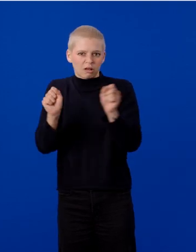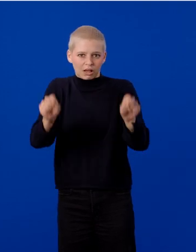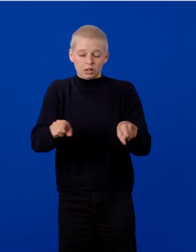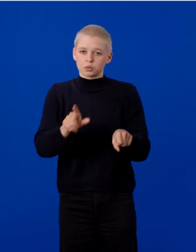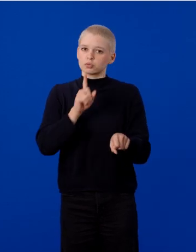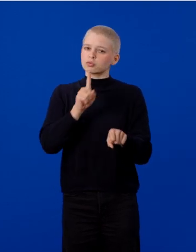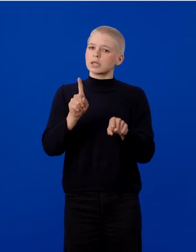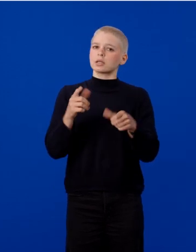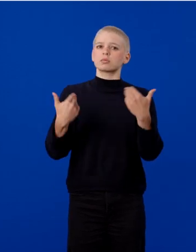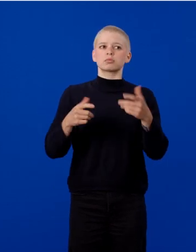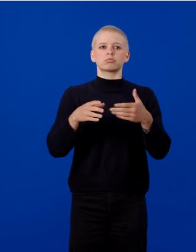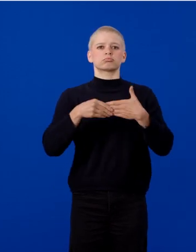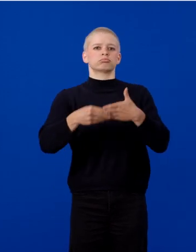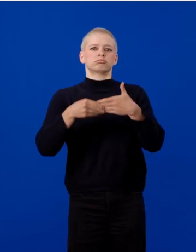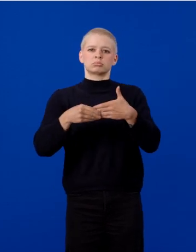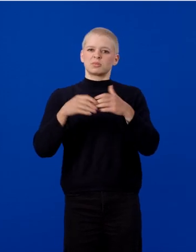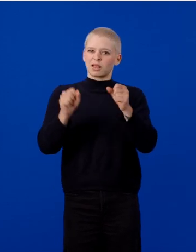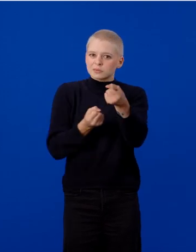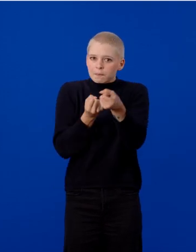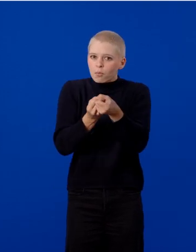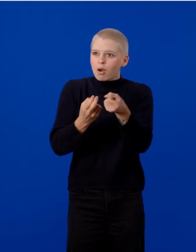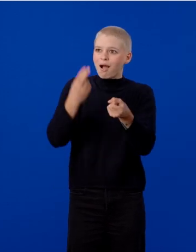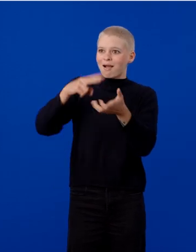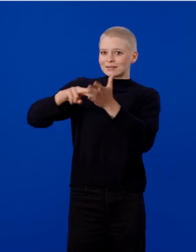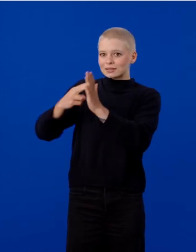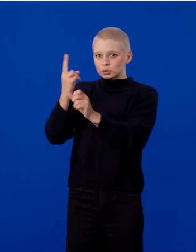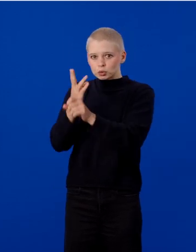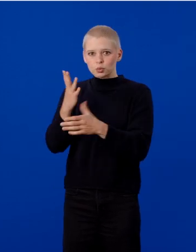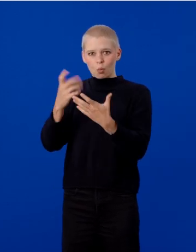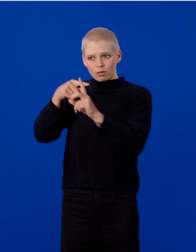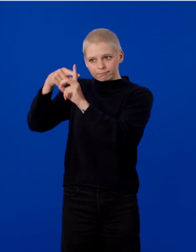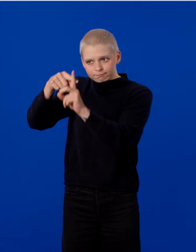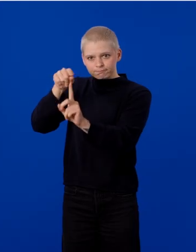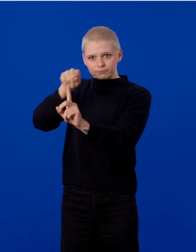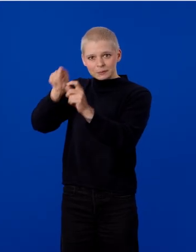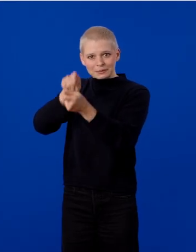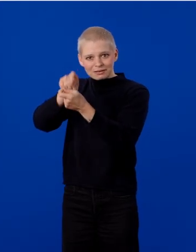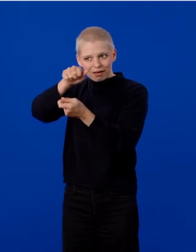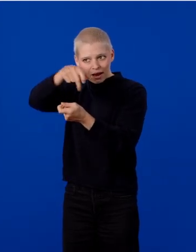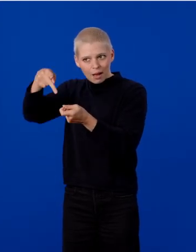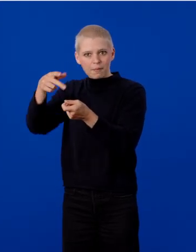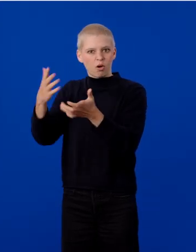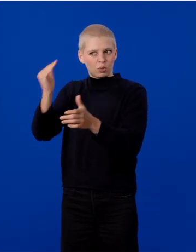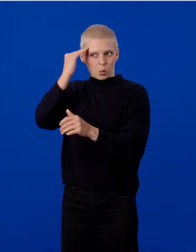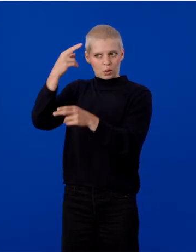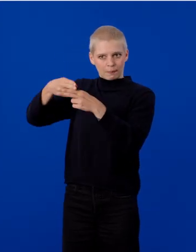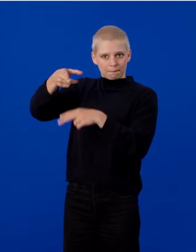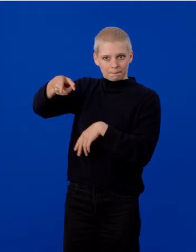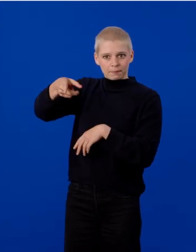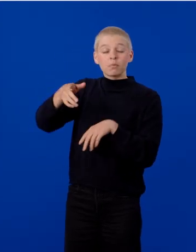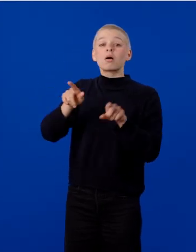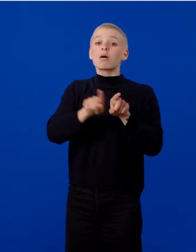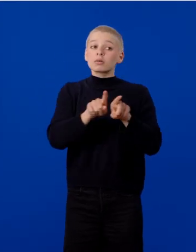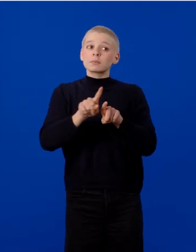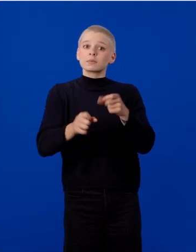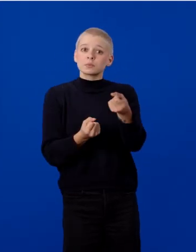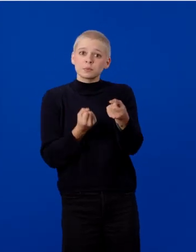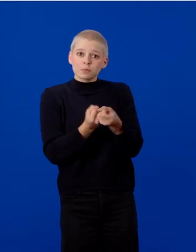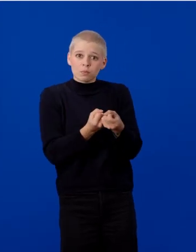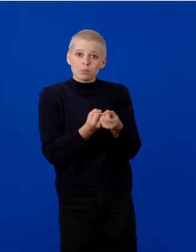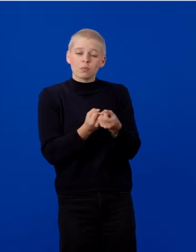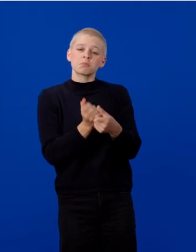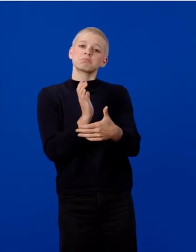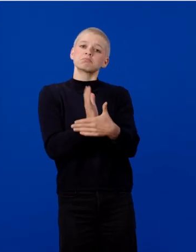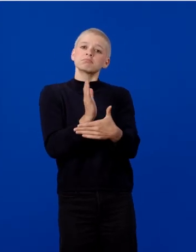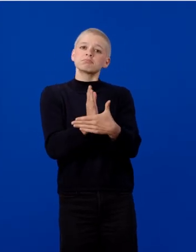support high intent users looking directly for specific apps that they already know the name of. And it also must support